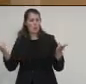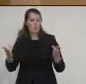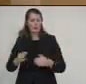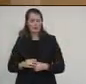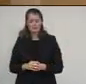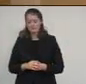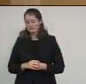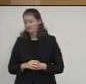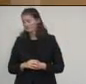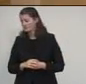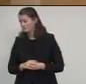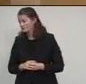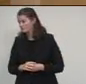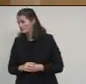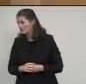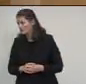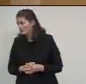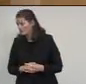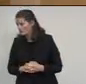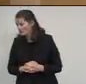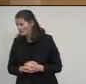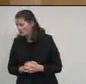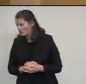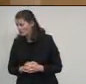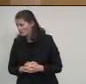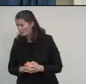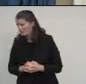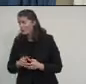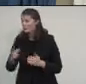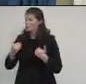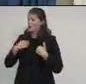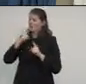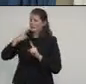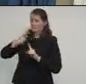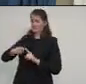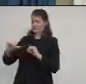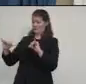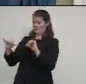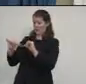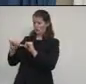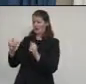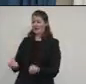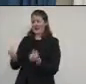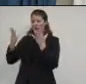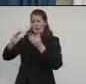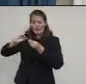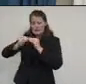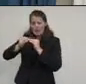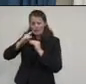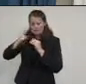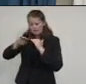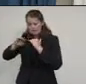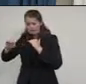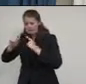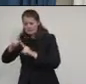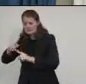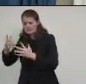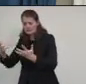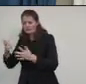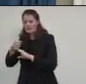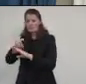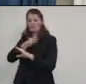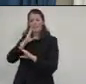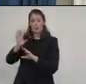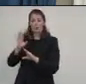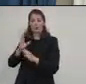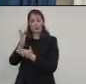safe, and they can eliminate the spread of the virus. So that's going to be done on an individual business basis. And I can tell you that a lot of